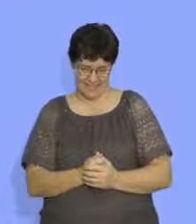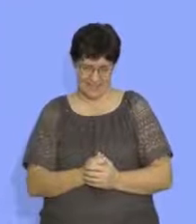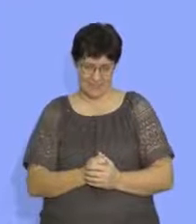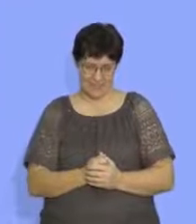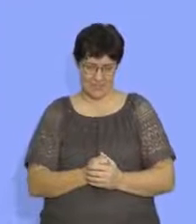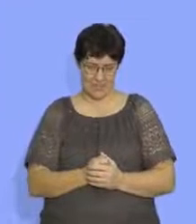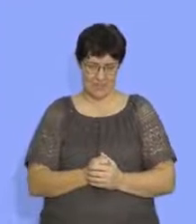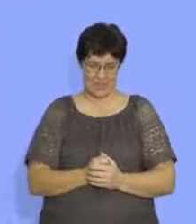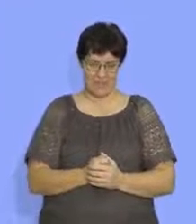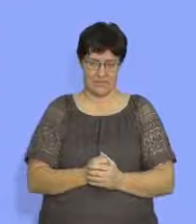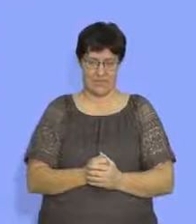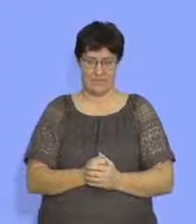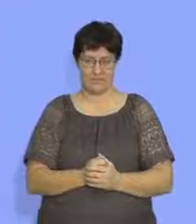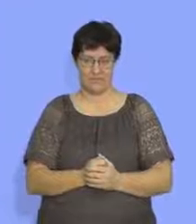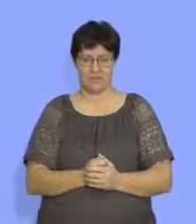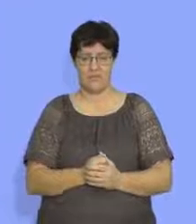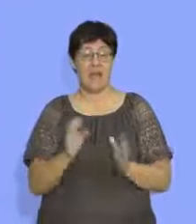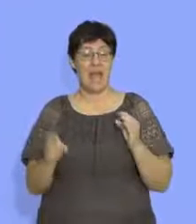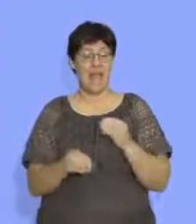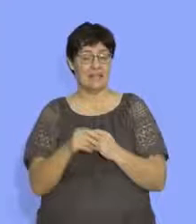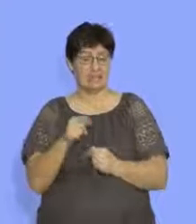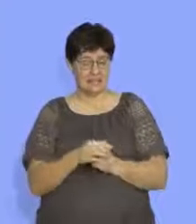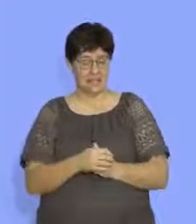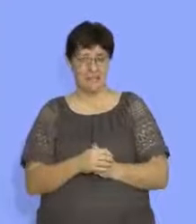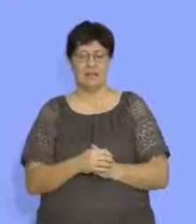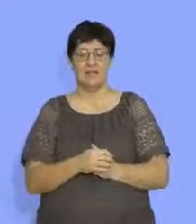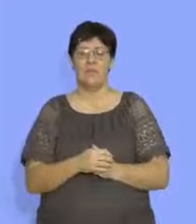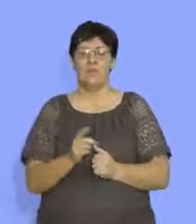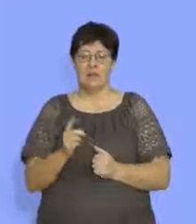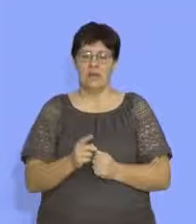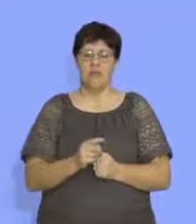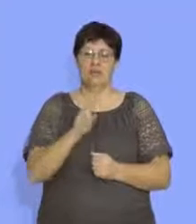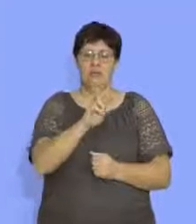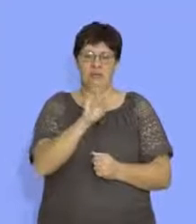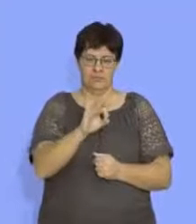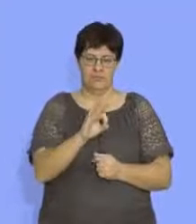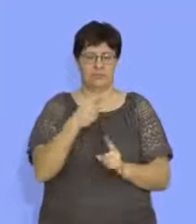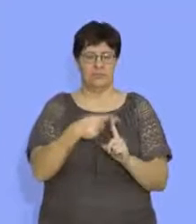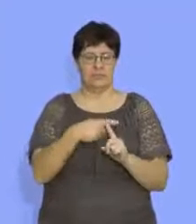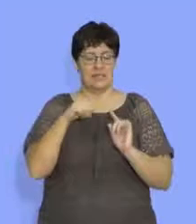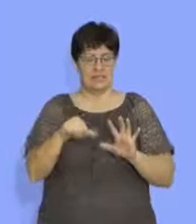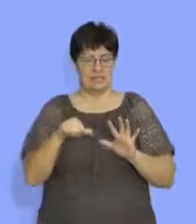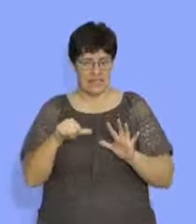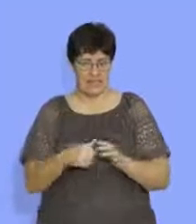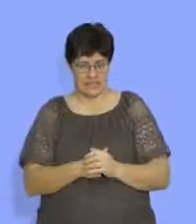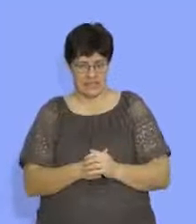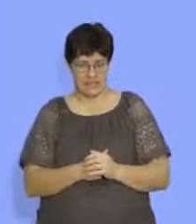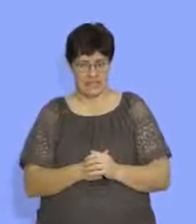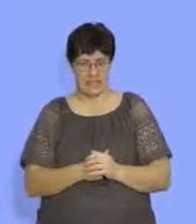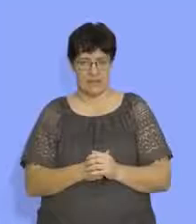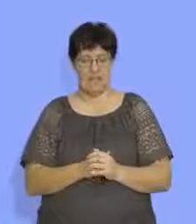x for that. So to add on the left-hand side, I will have 23 plus 16, which will then give